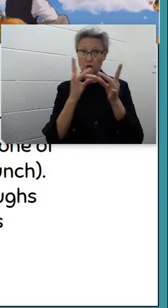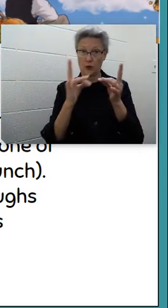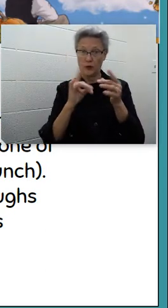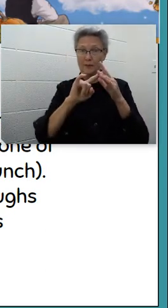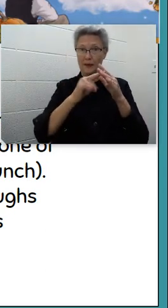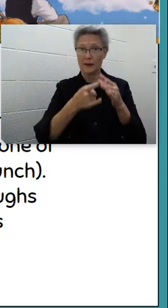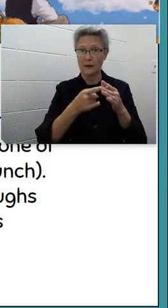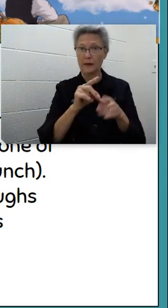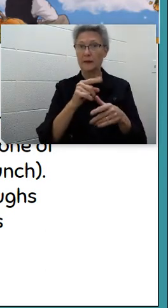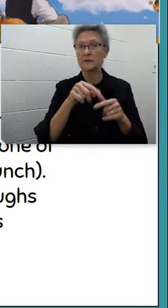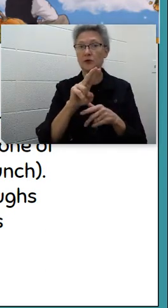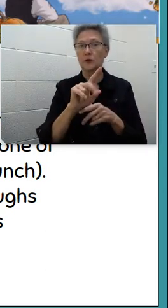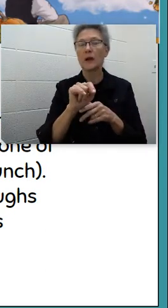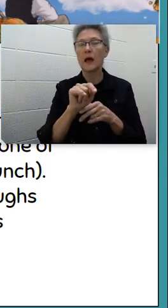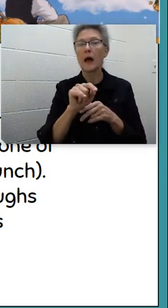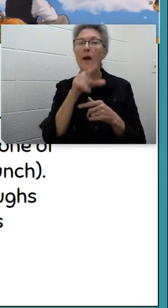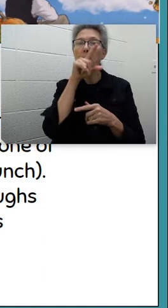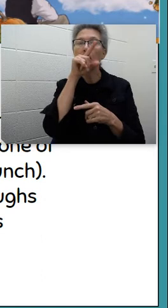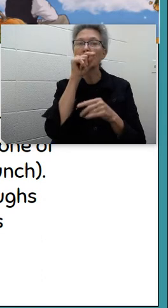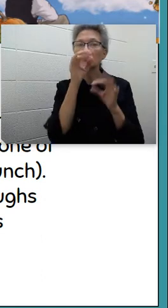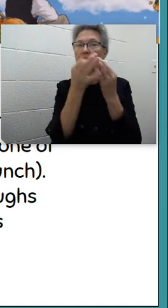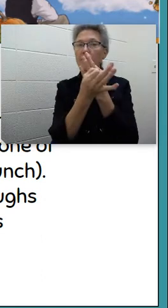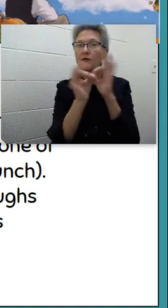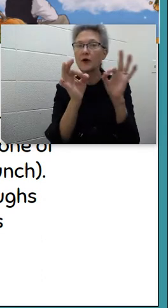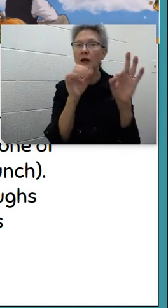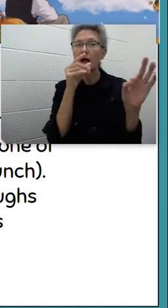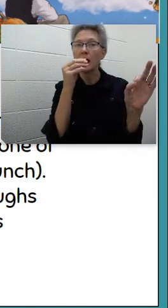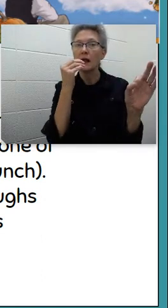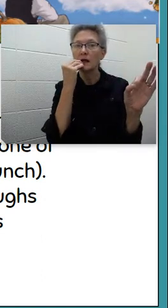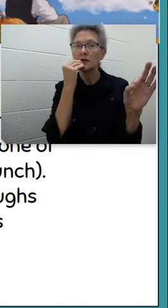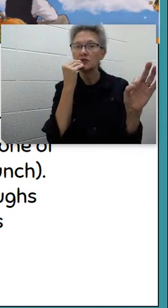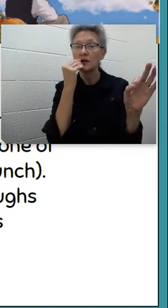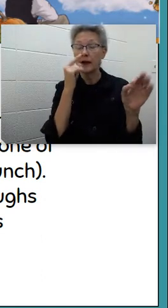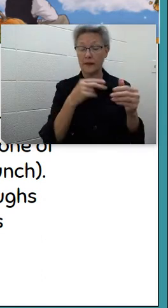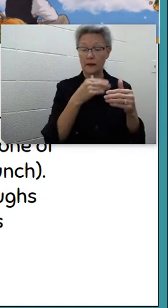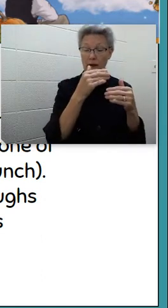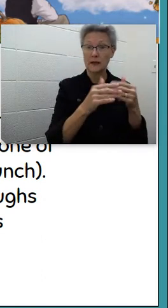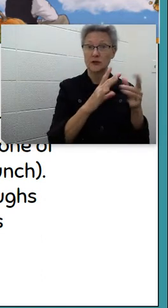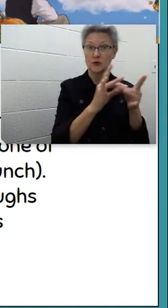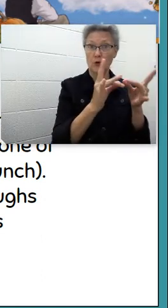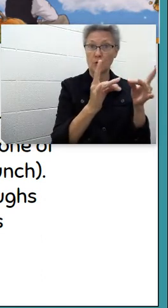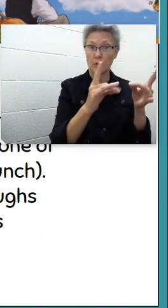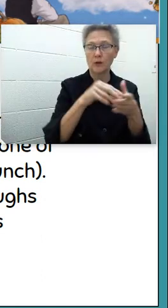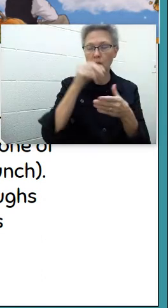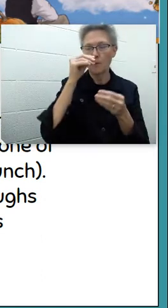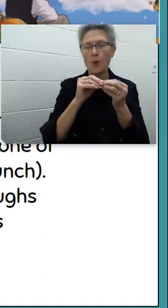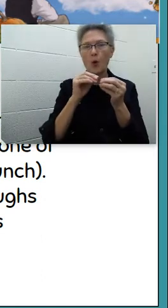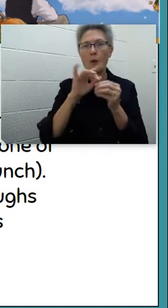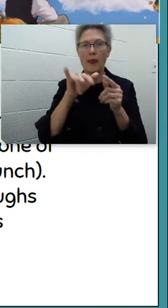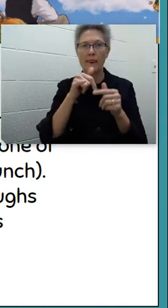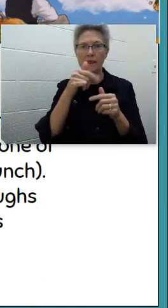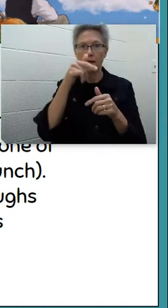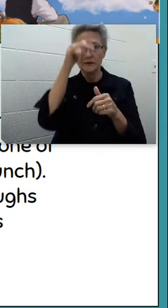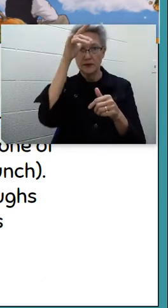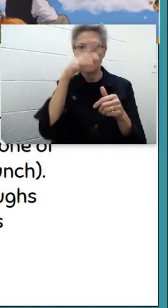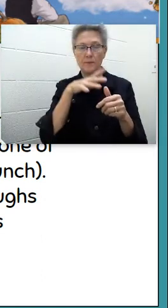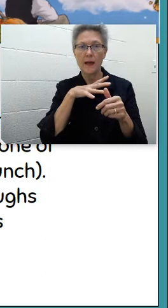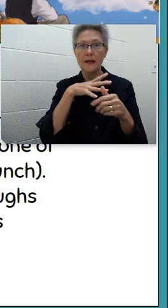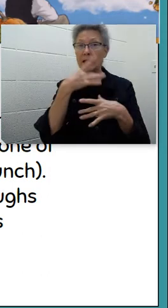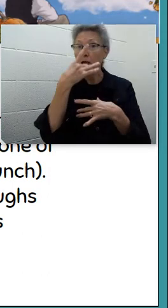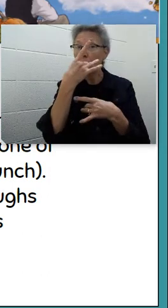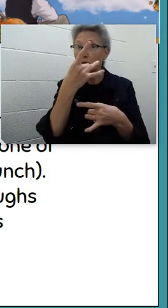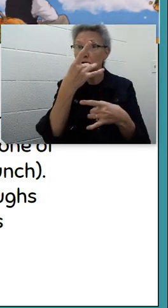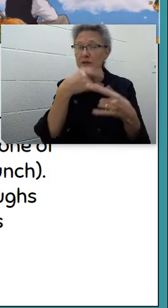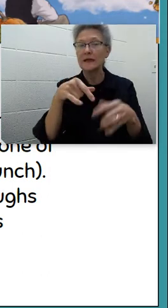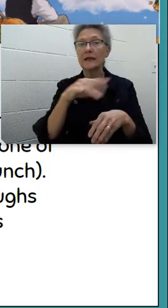of this unit, A Bird's Free Lunch. In this next text, we will learn more about John Burroughs' interest in nature and how he